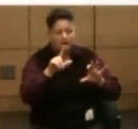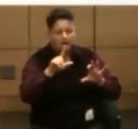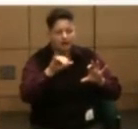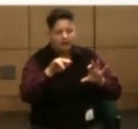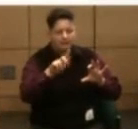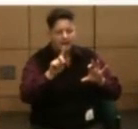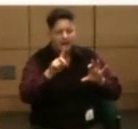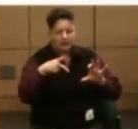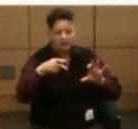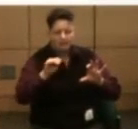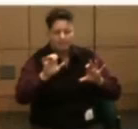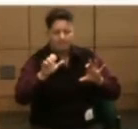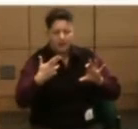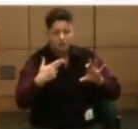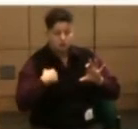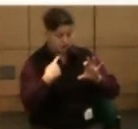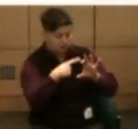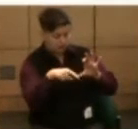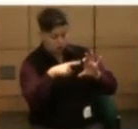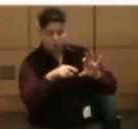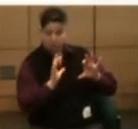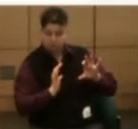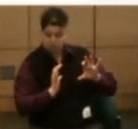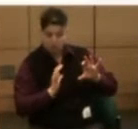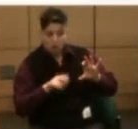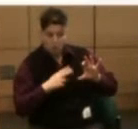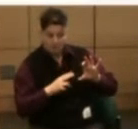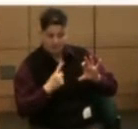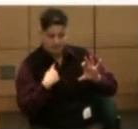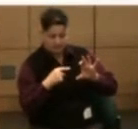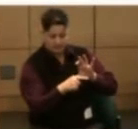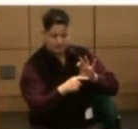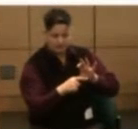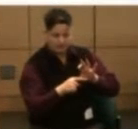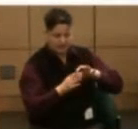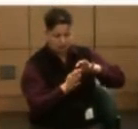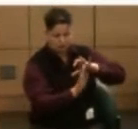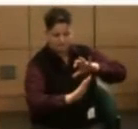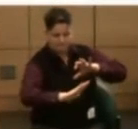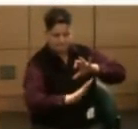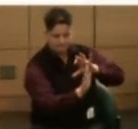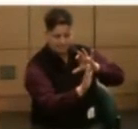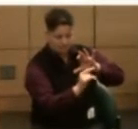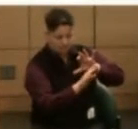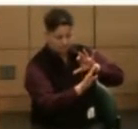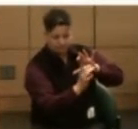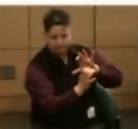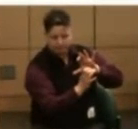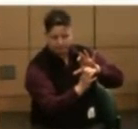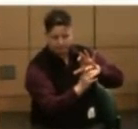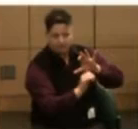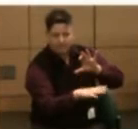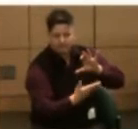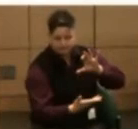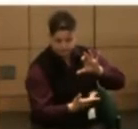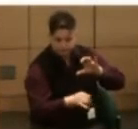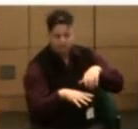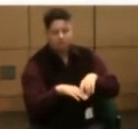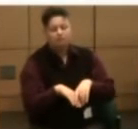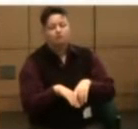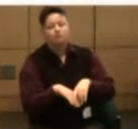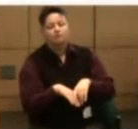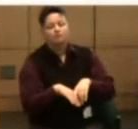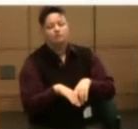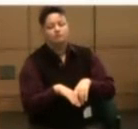the outside looks normal, but you really can't see the eardrum underneath this blind pouch? And then, of course, kids who